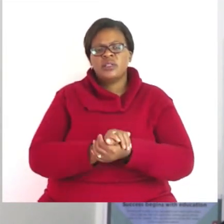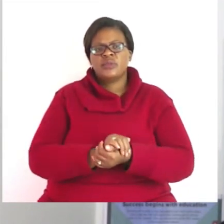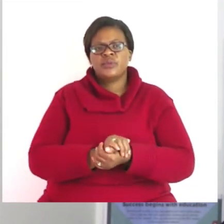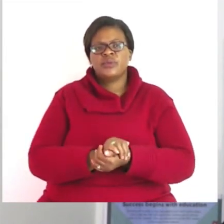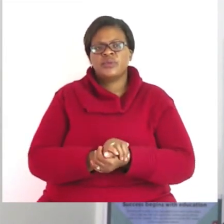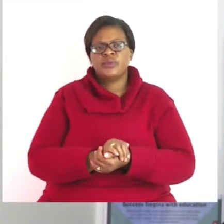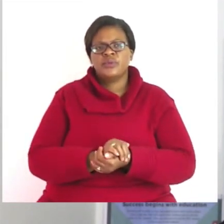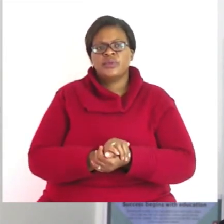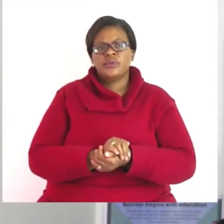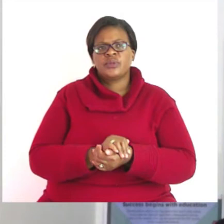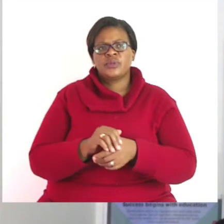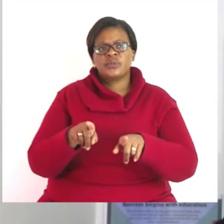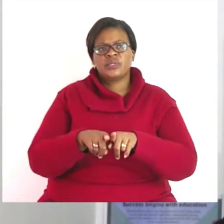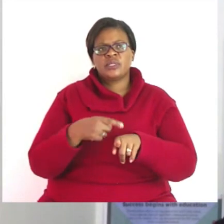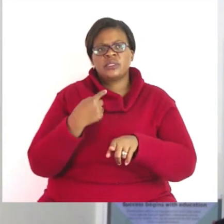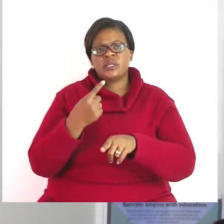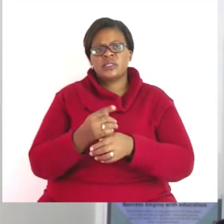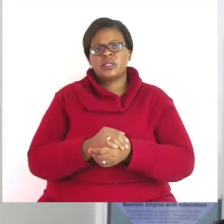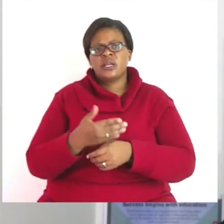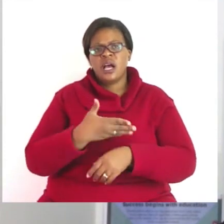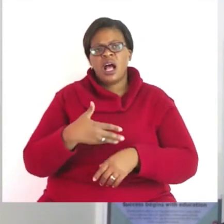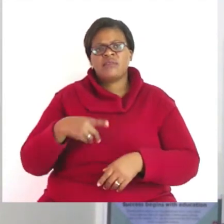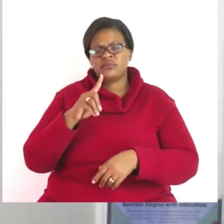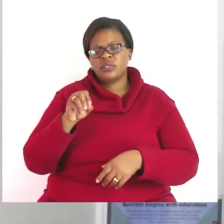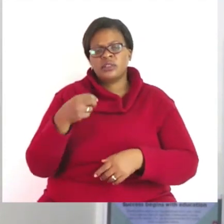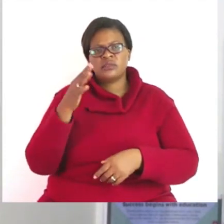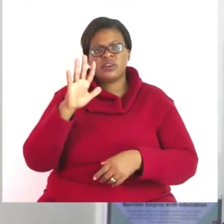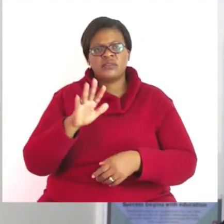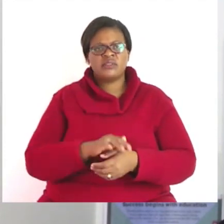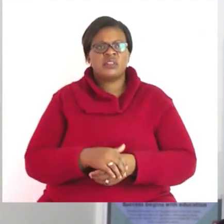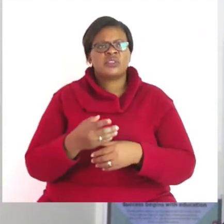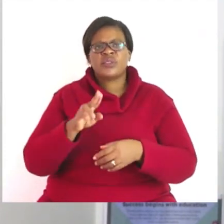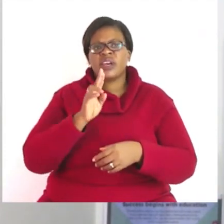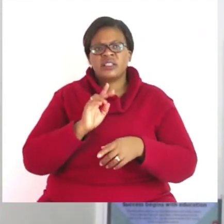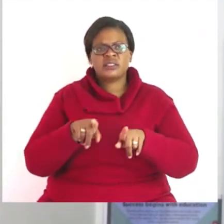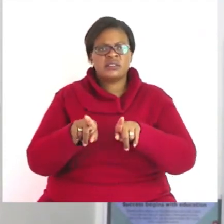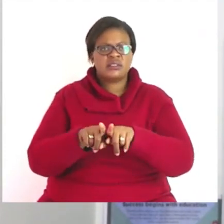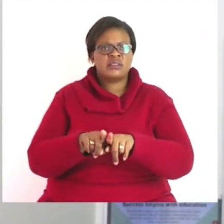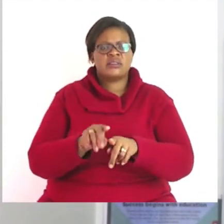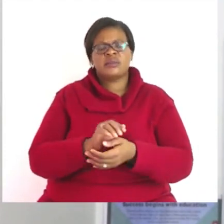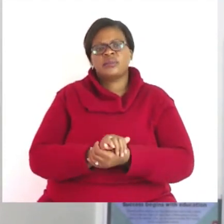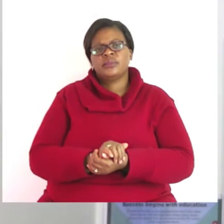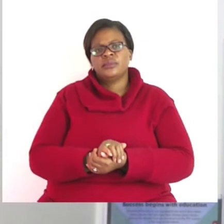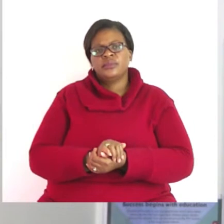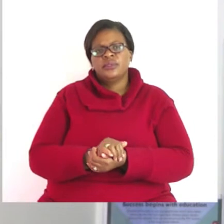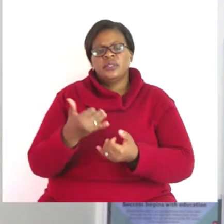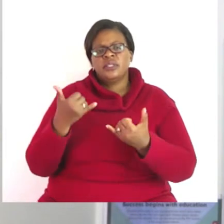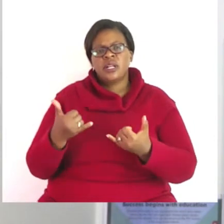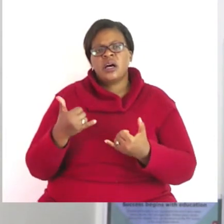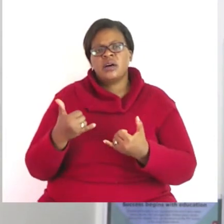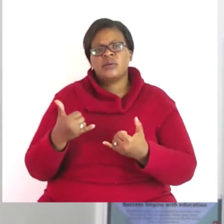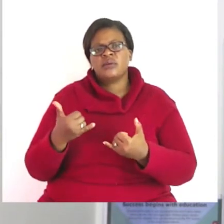it's the same as I say half of 10 is 5. So in this case,